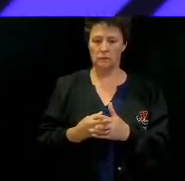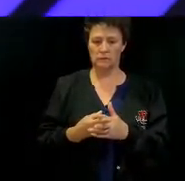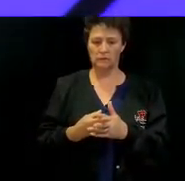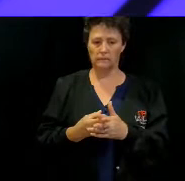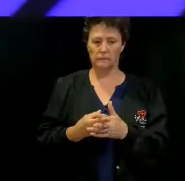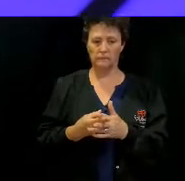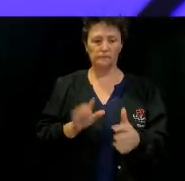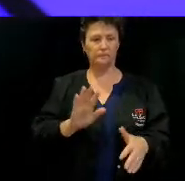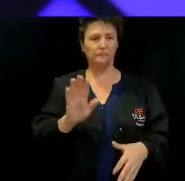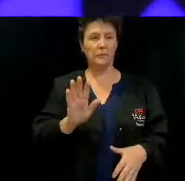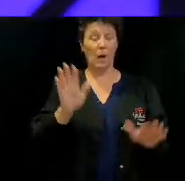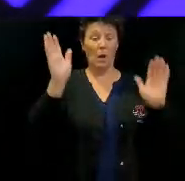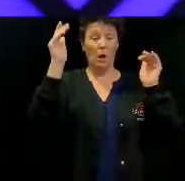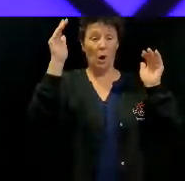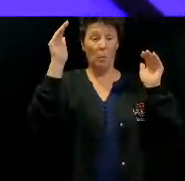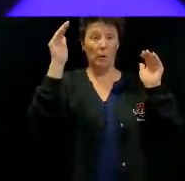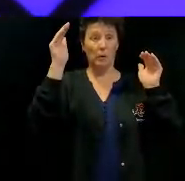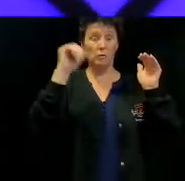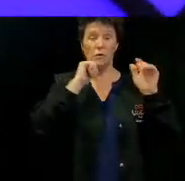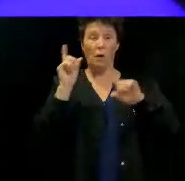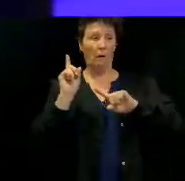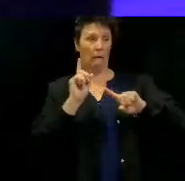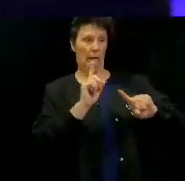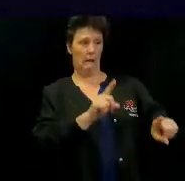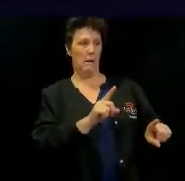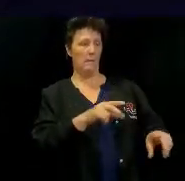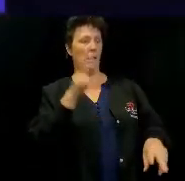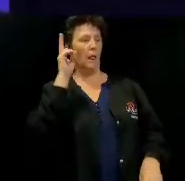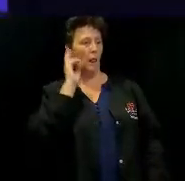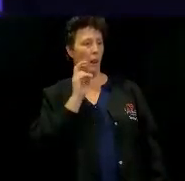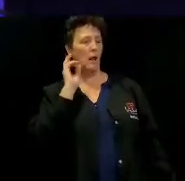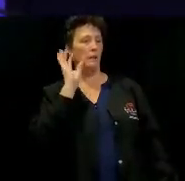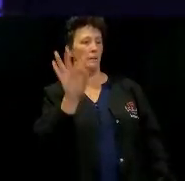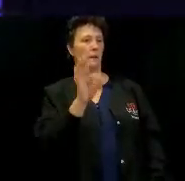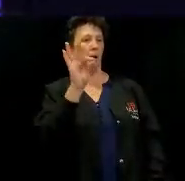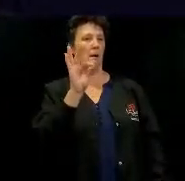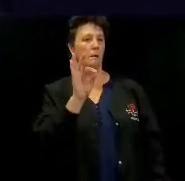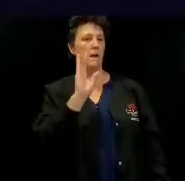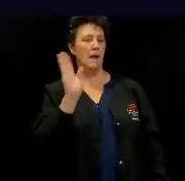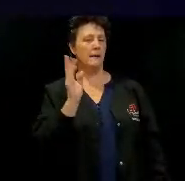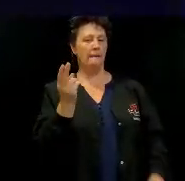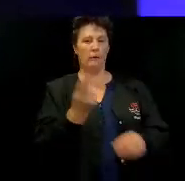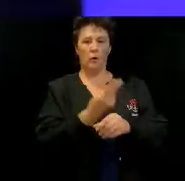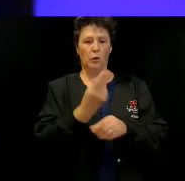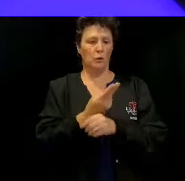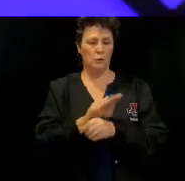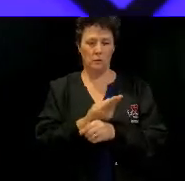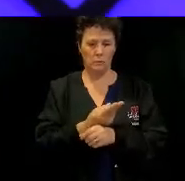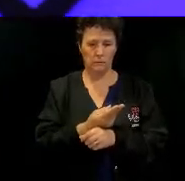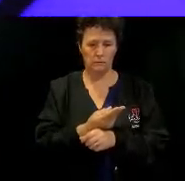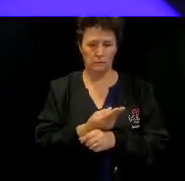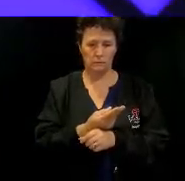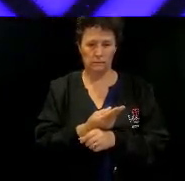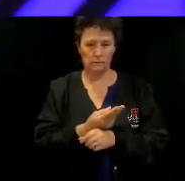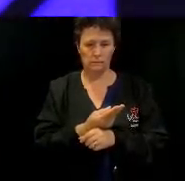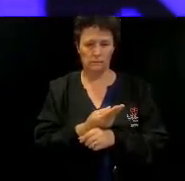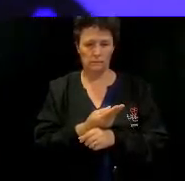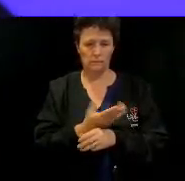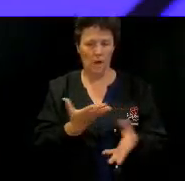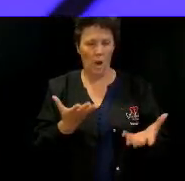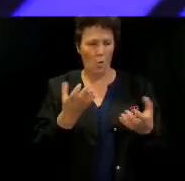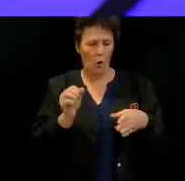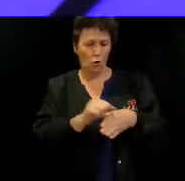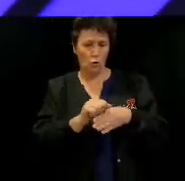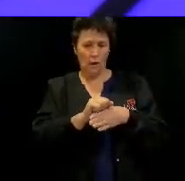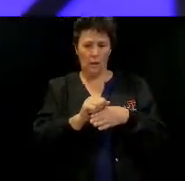Listen, I hope that you guys just wouldn't come here and just listen to me preach and never put any of this to work. I want our training to